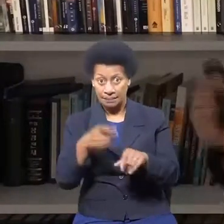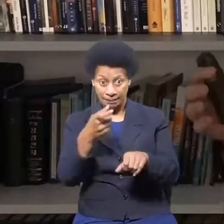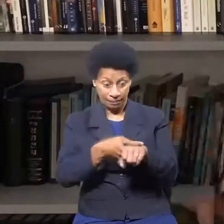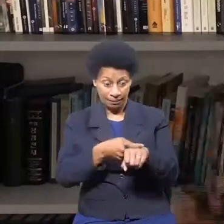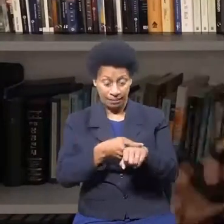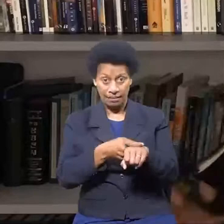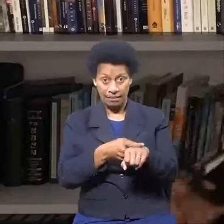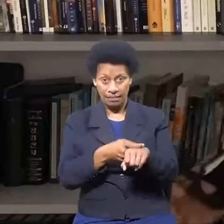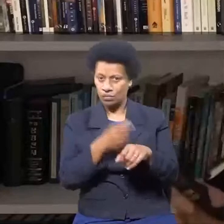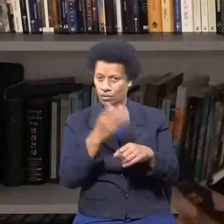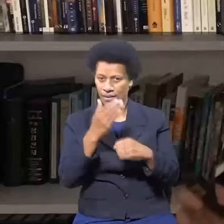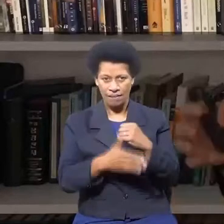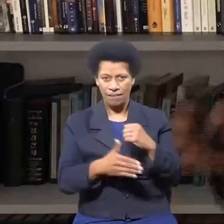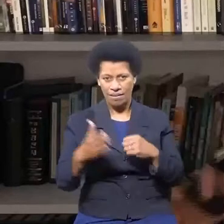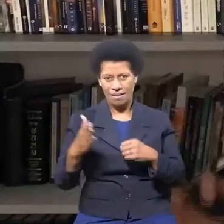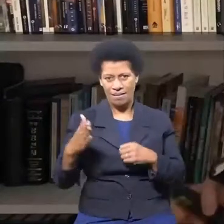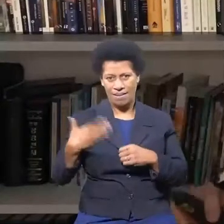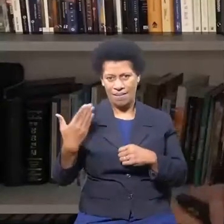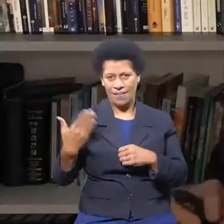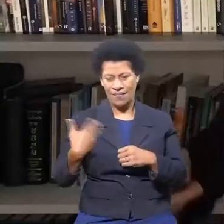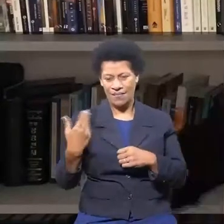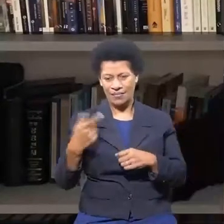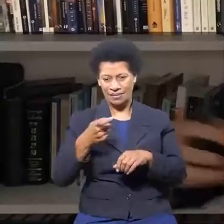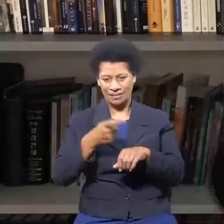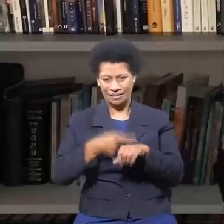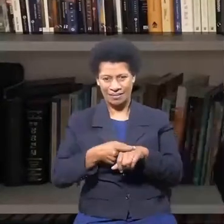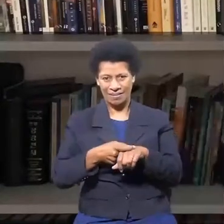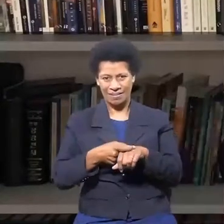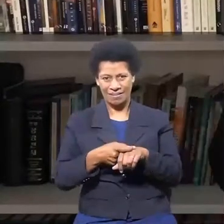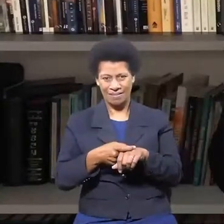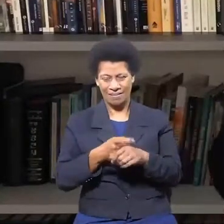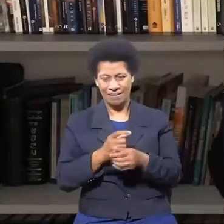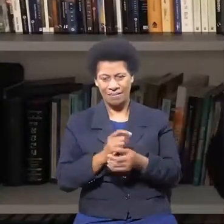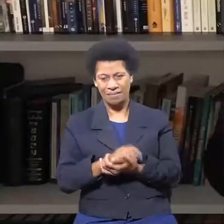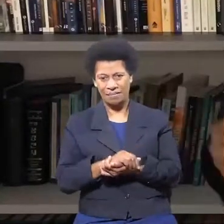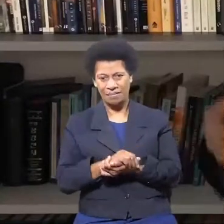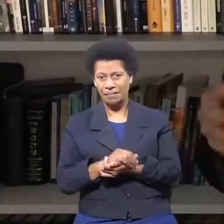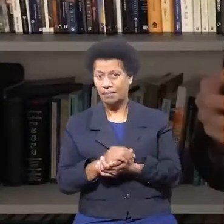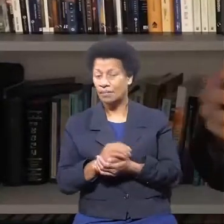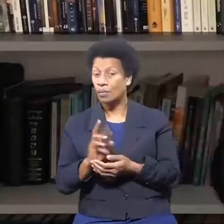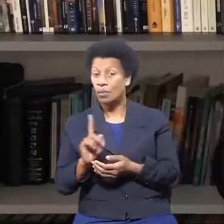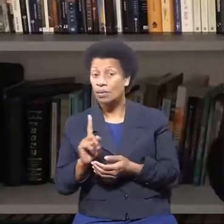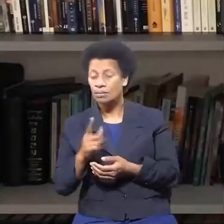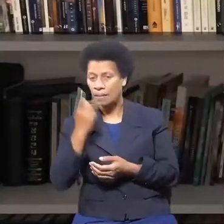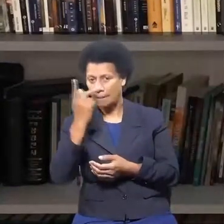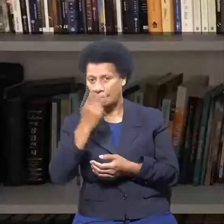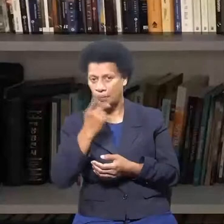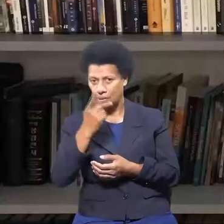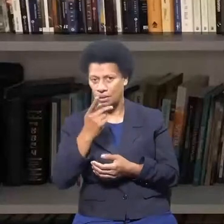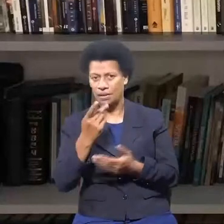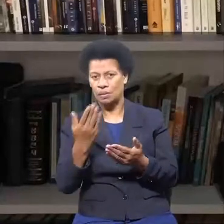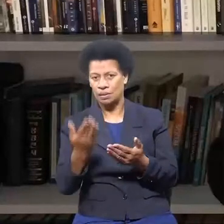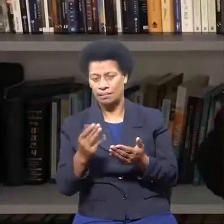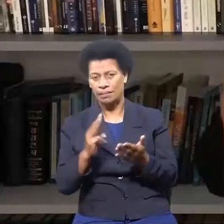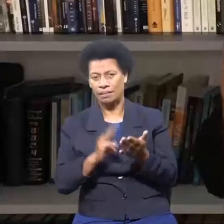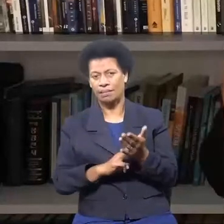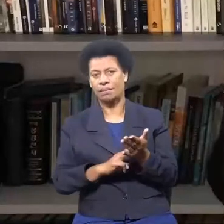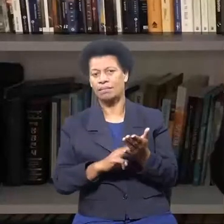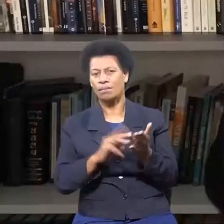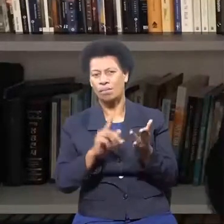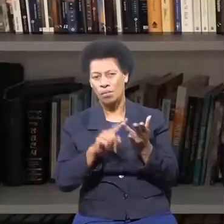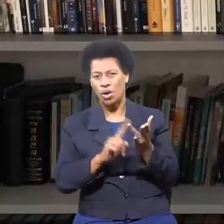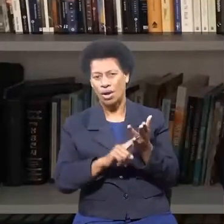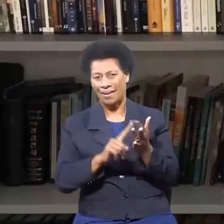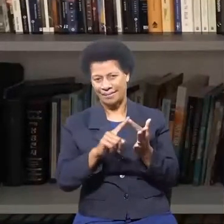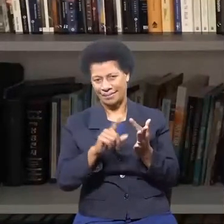cells. You will not get a living cell just by random interactions of proteins, of molecules. That's